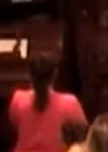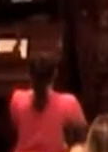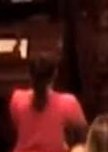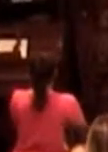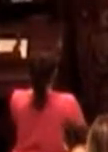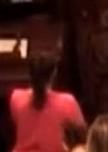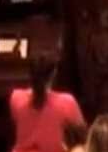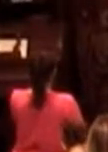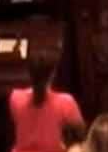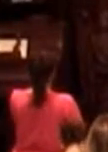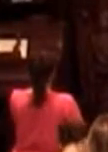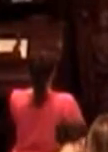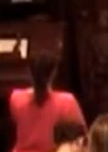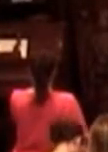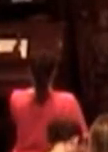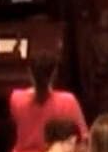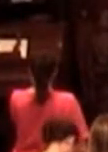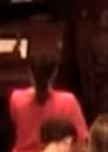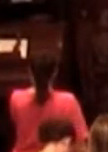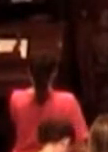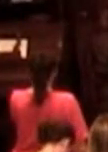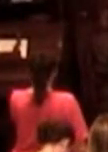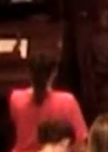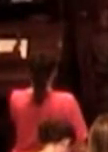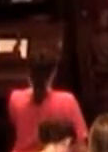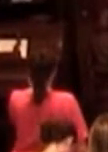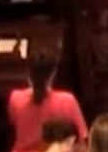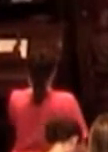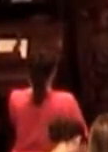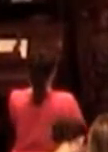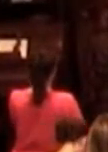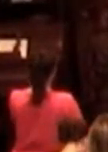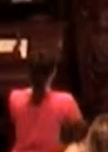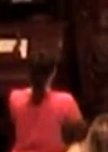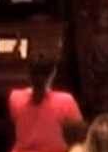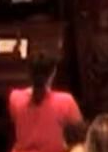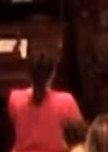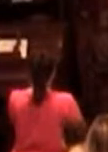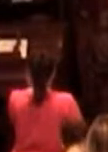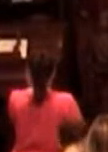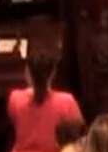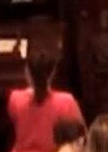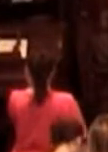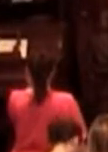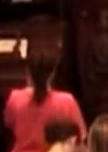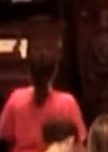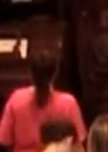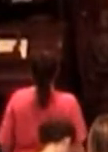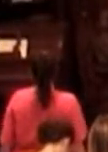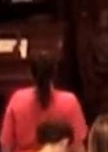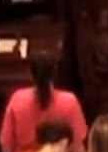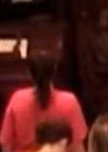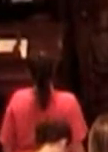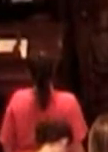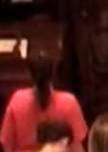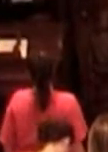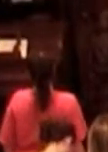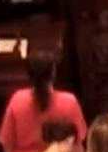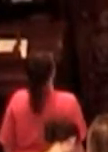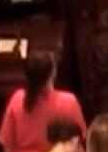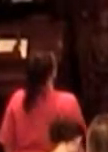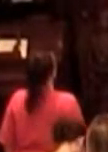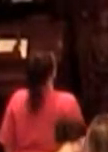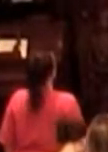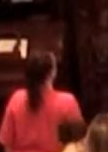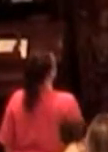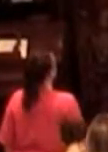provided this week, Lord, however you need that to touch each of us, that we allow it to do that. We love you, Lord. We